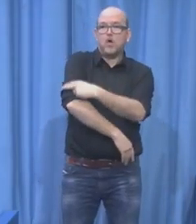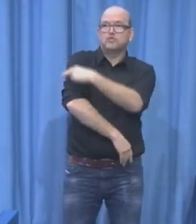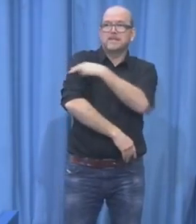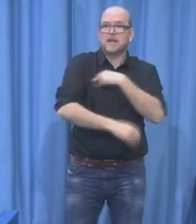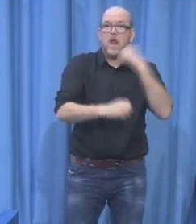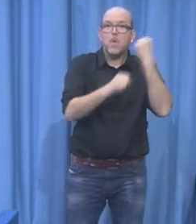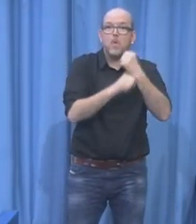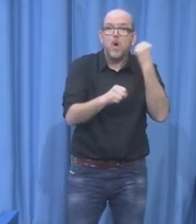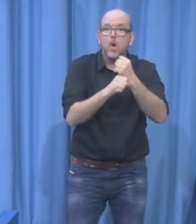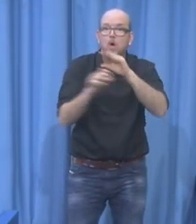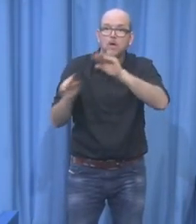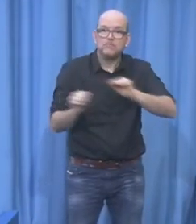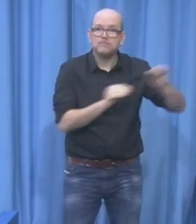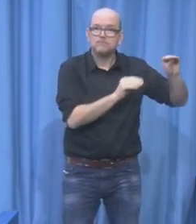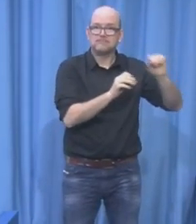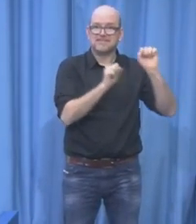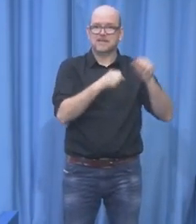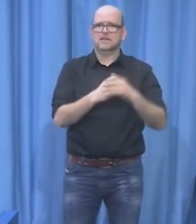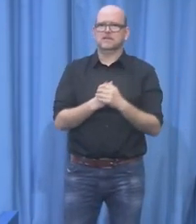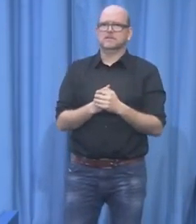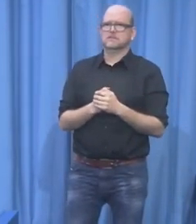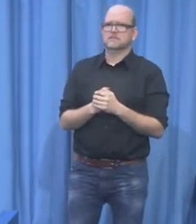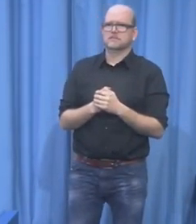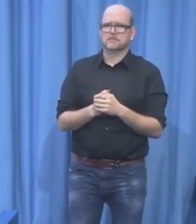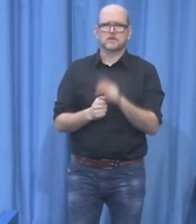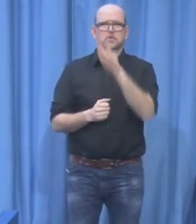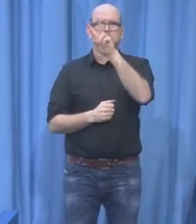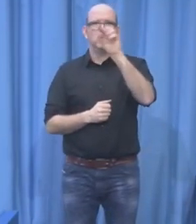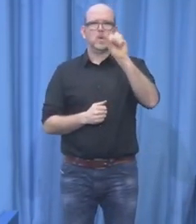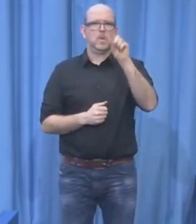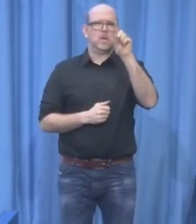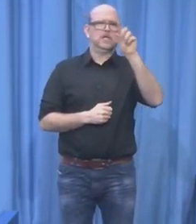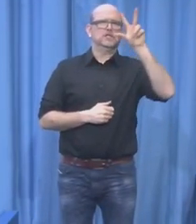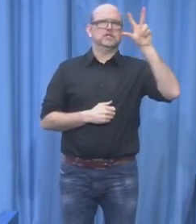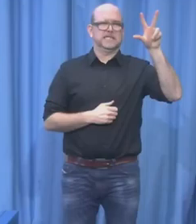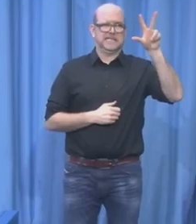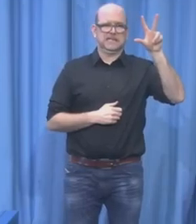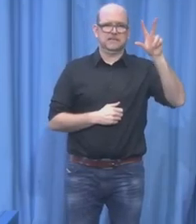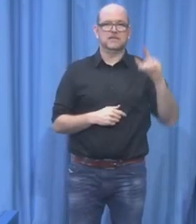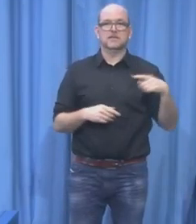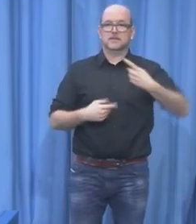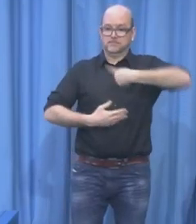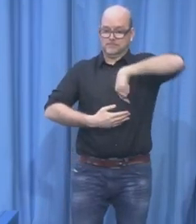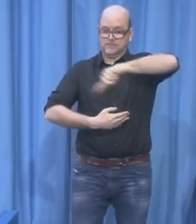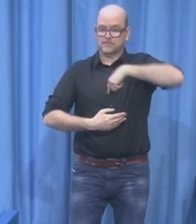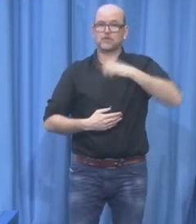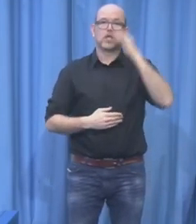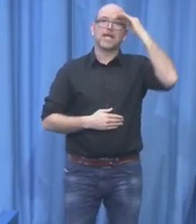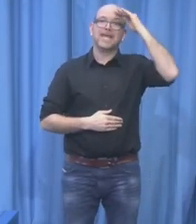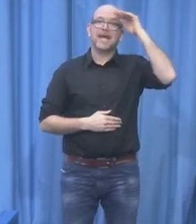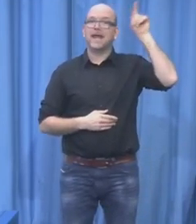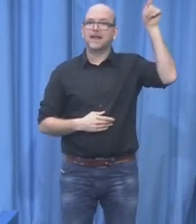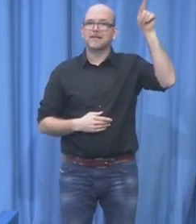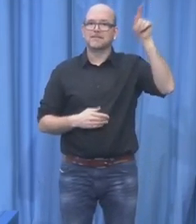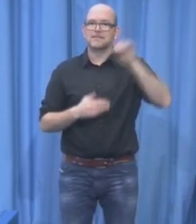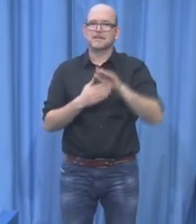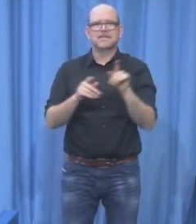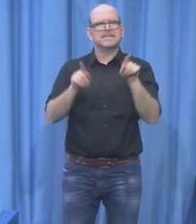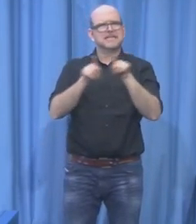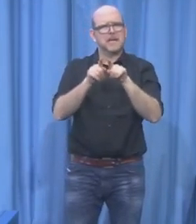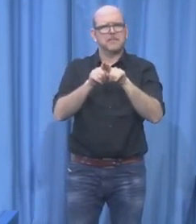we looked to set up a business-led collaboration plan to introduce the first ever Project Search program into